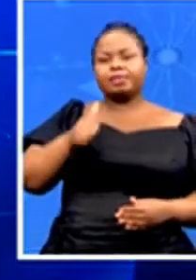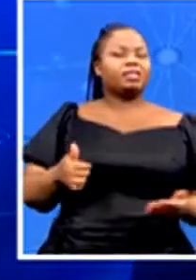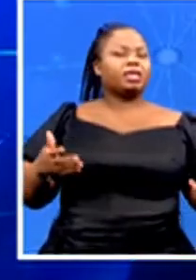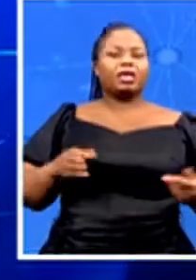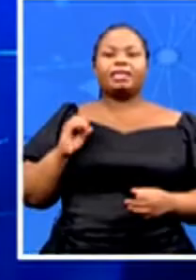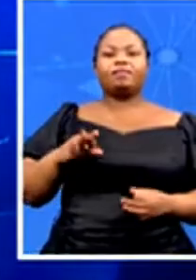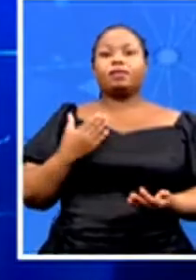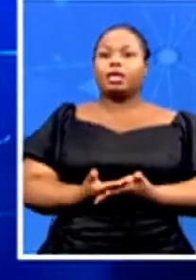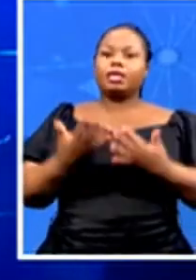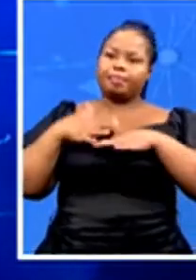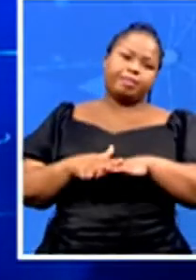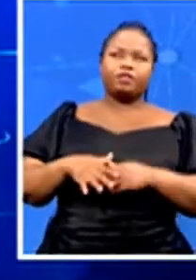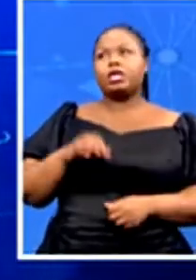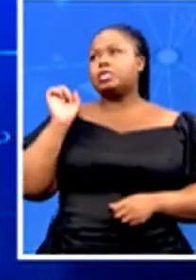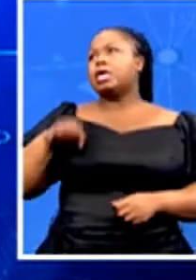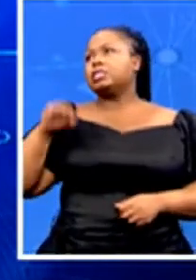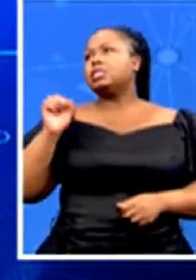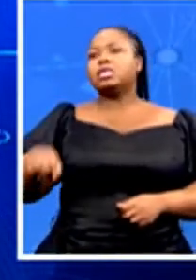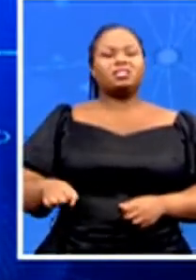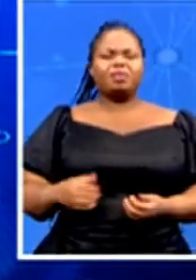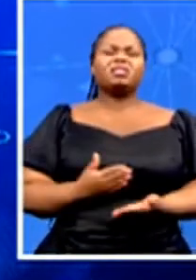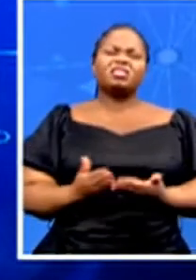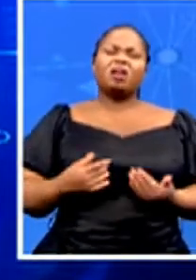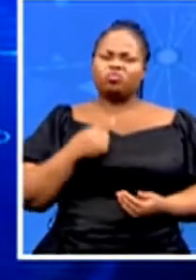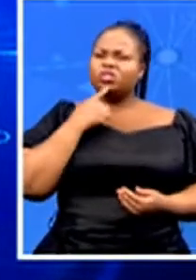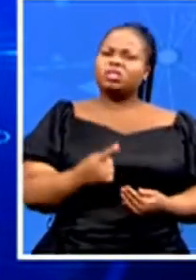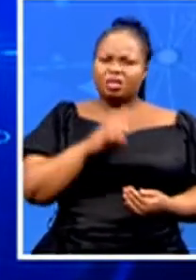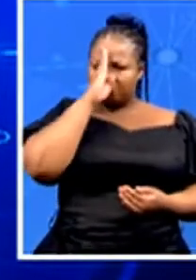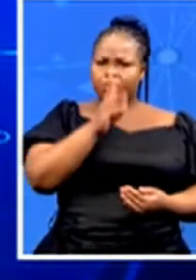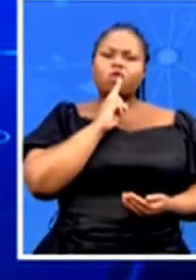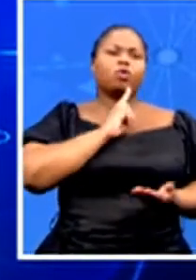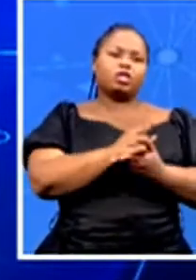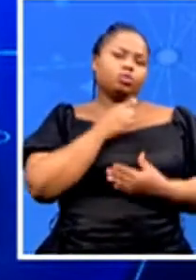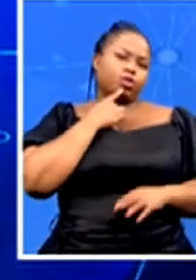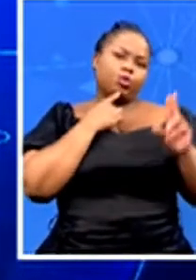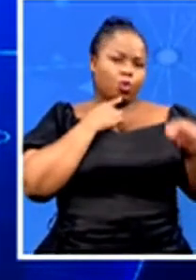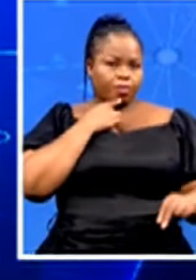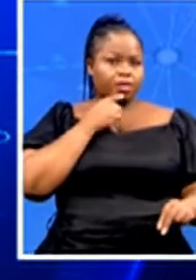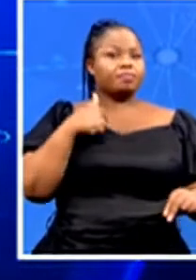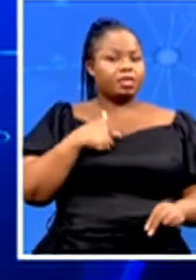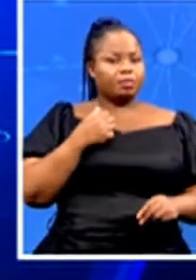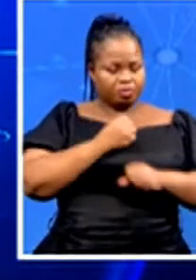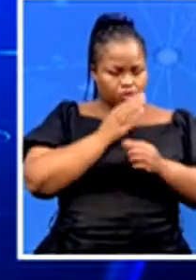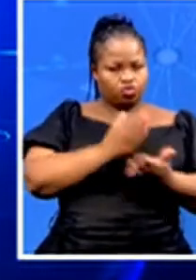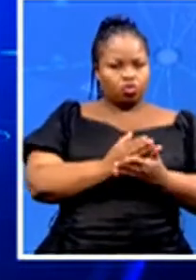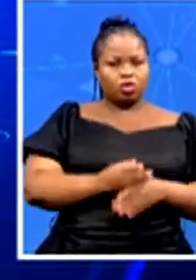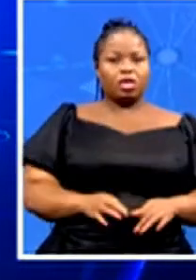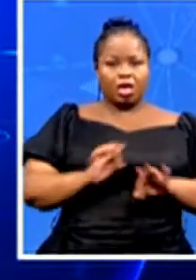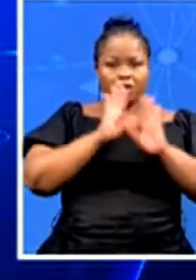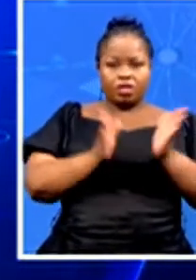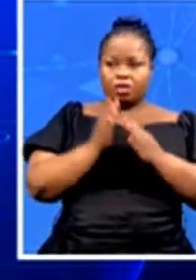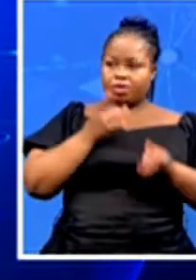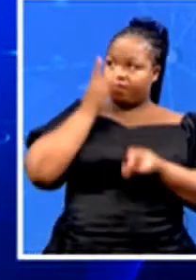time. But I need to have an assurance that I will be listened to. The things that I'm raising are going to be taken